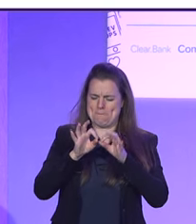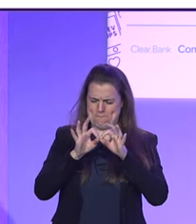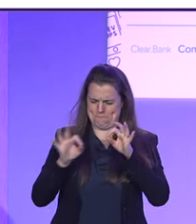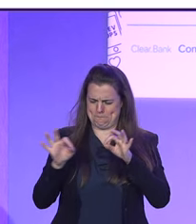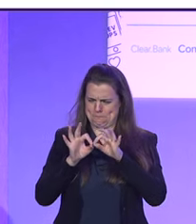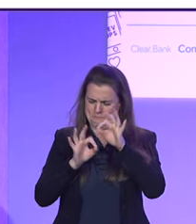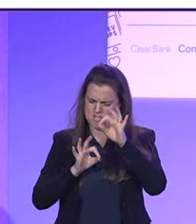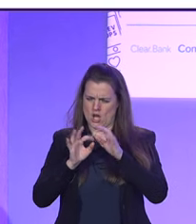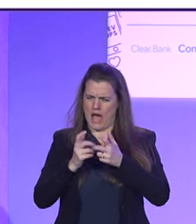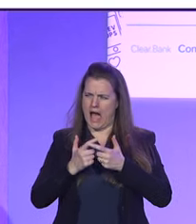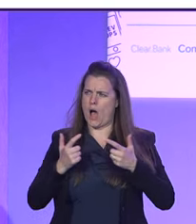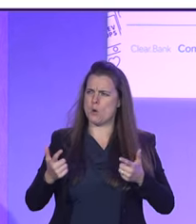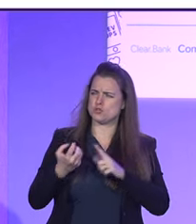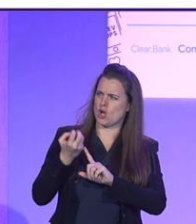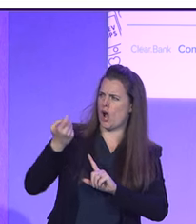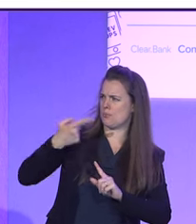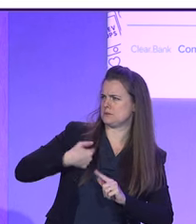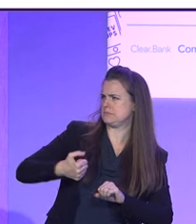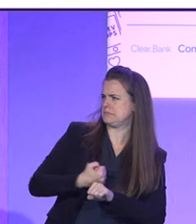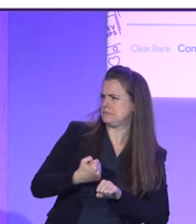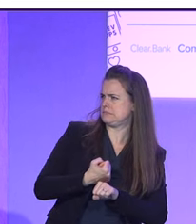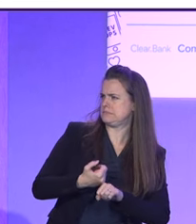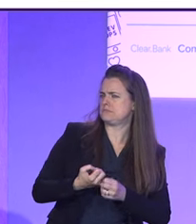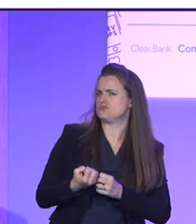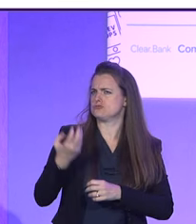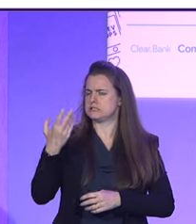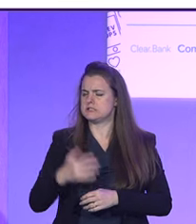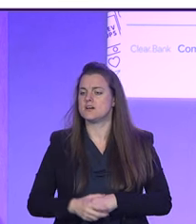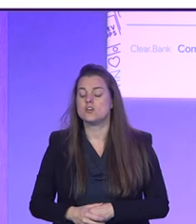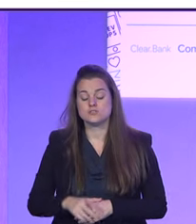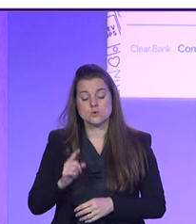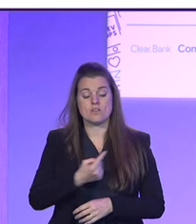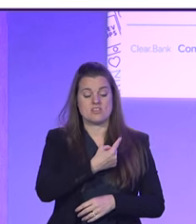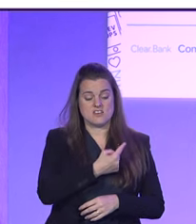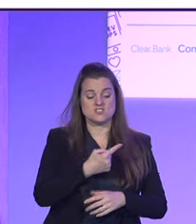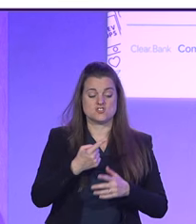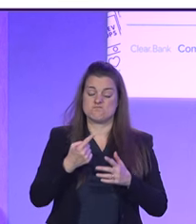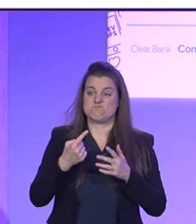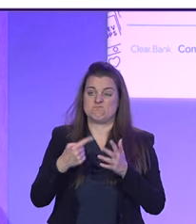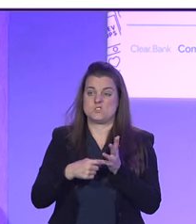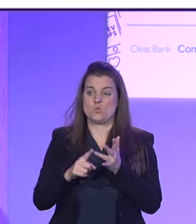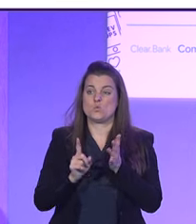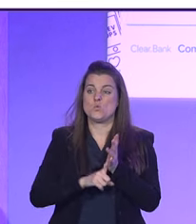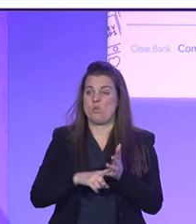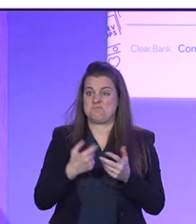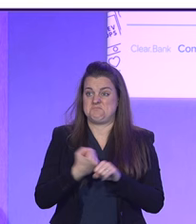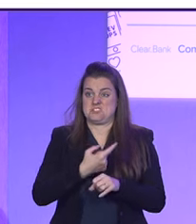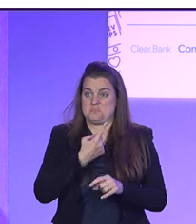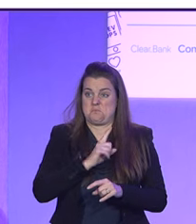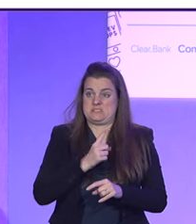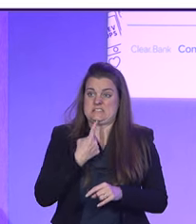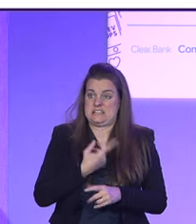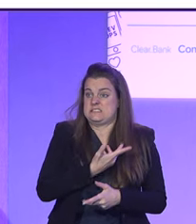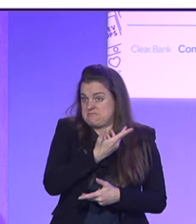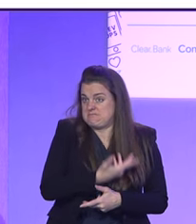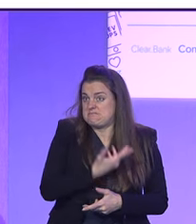In AWS, there is a tool called carbon footprint tool. That's what it's written on the tin. It will also allow you to give, it